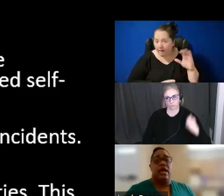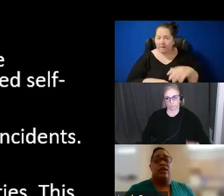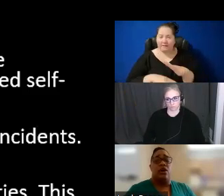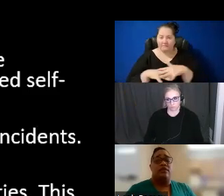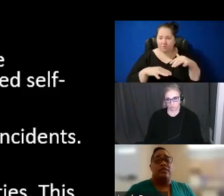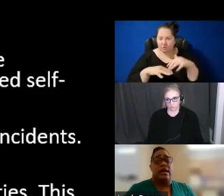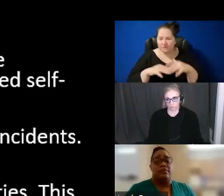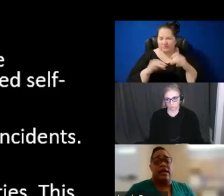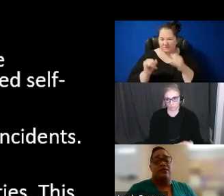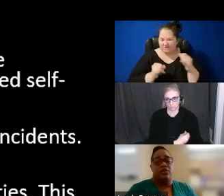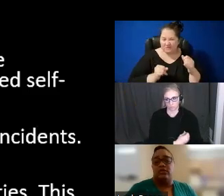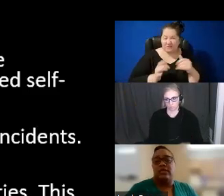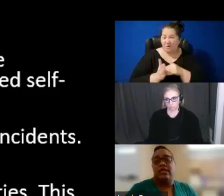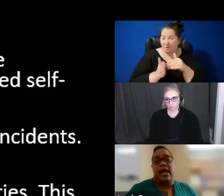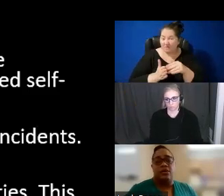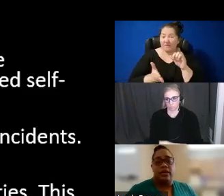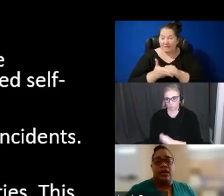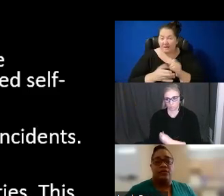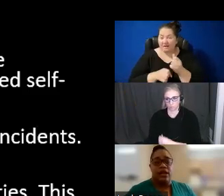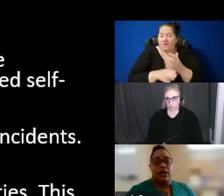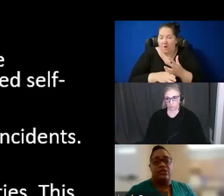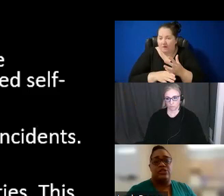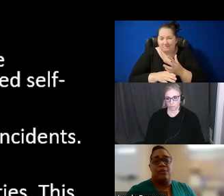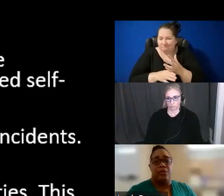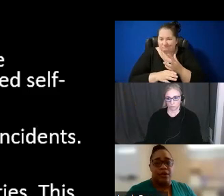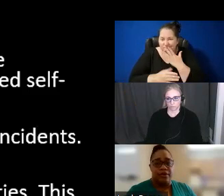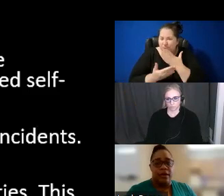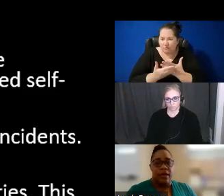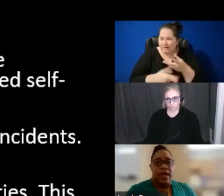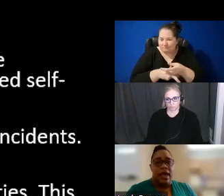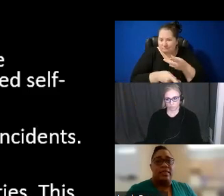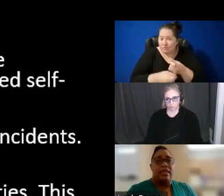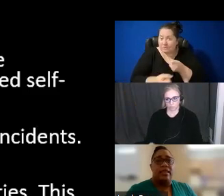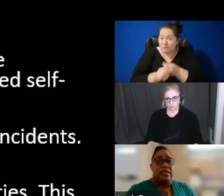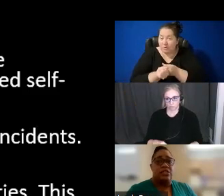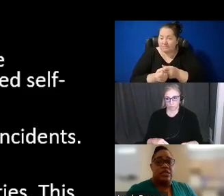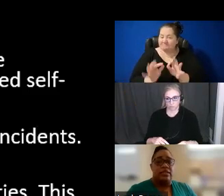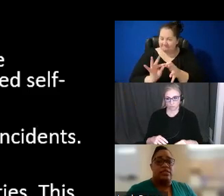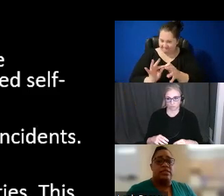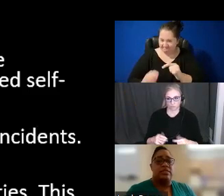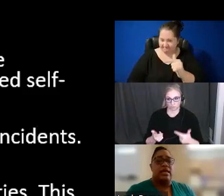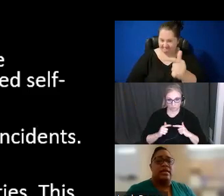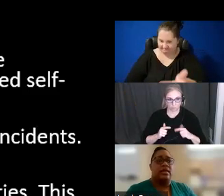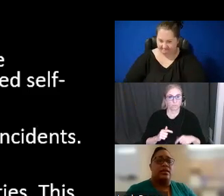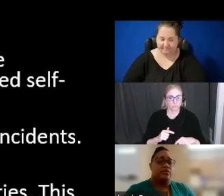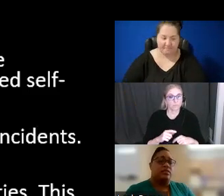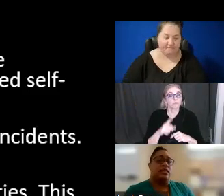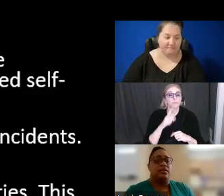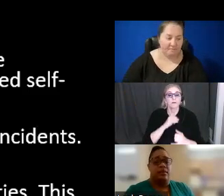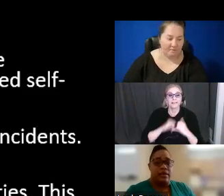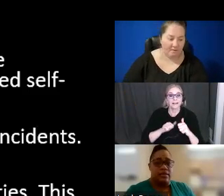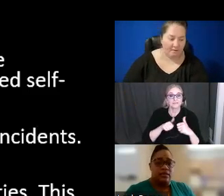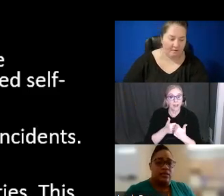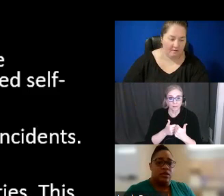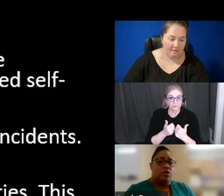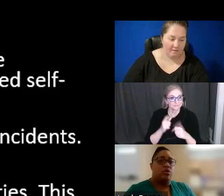individuals. And oftentimes that results in inadequate healthcare and support. And then the last challenge is that it hinders the